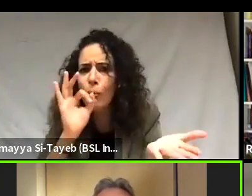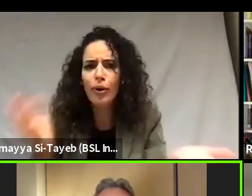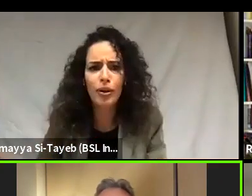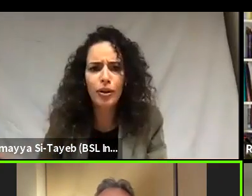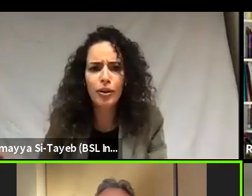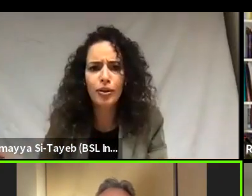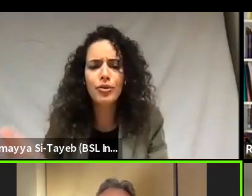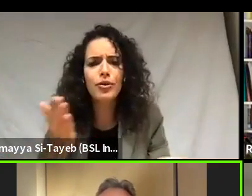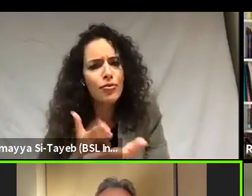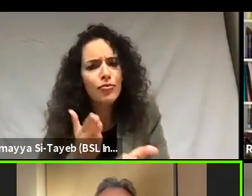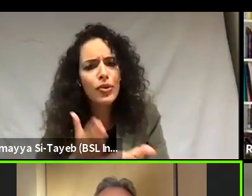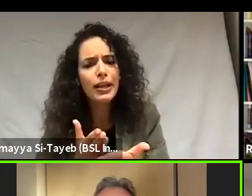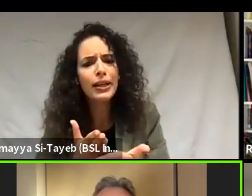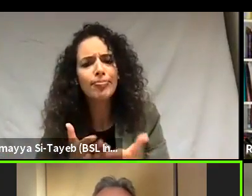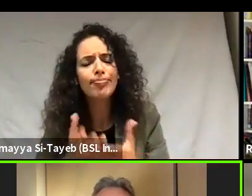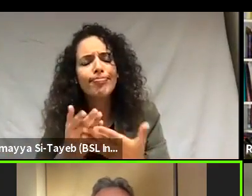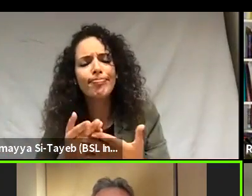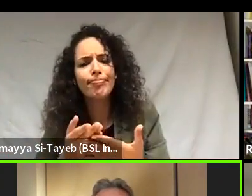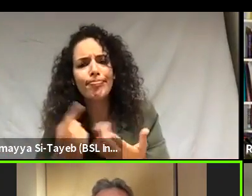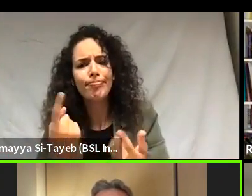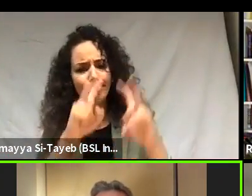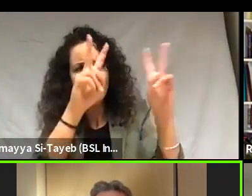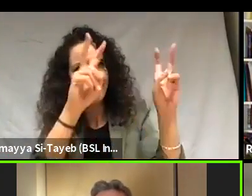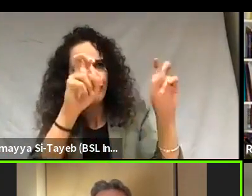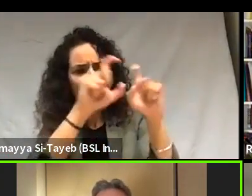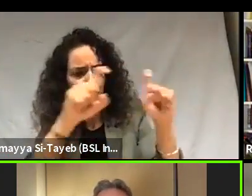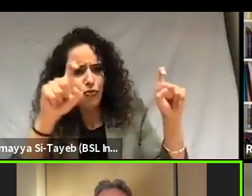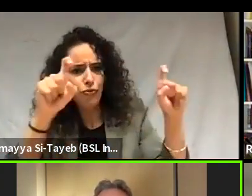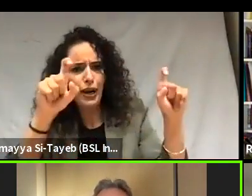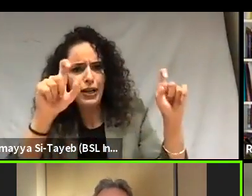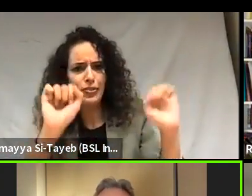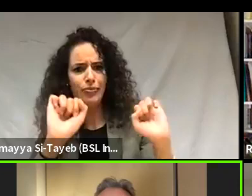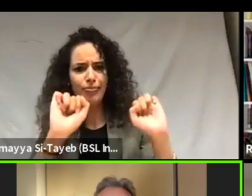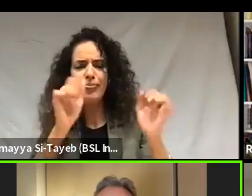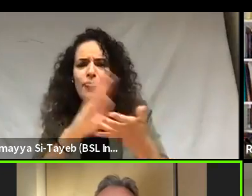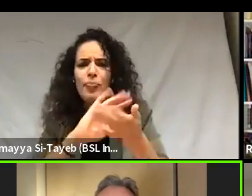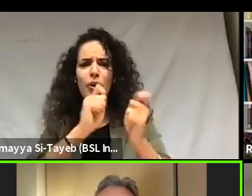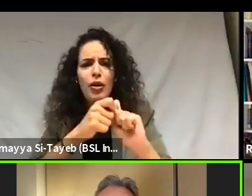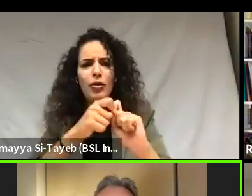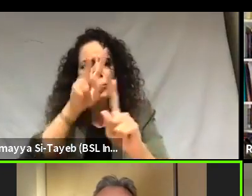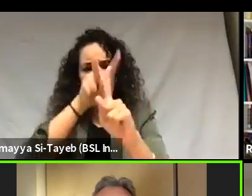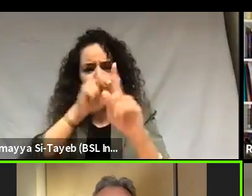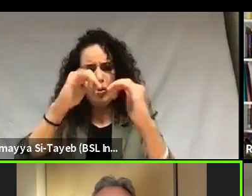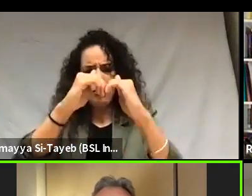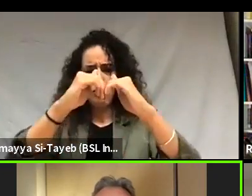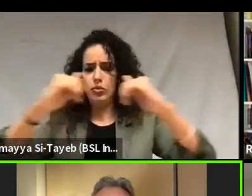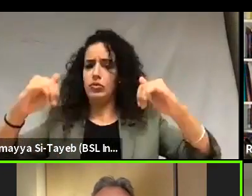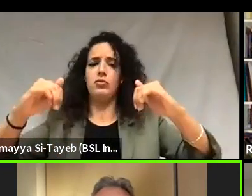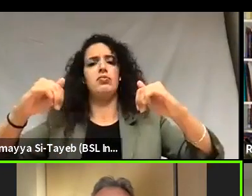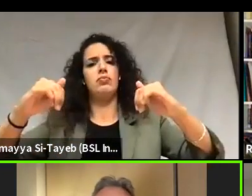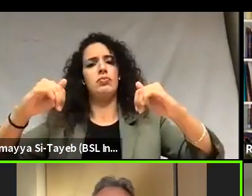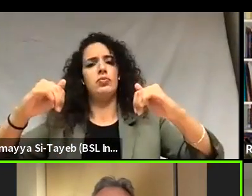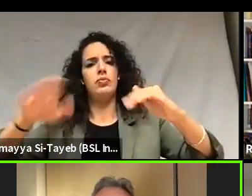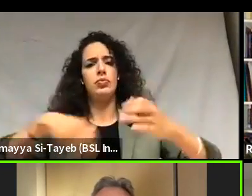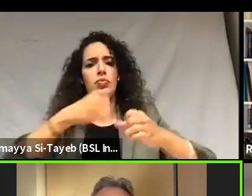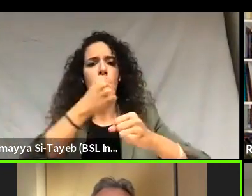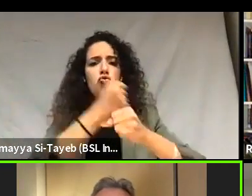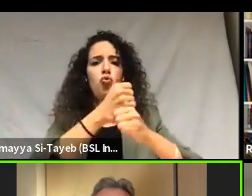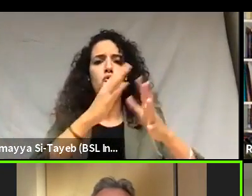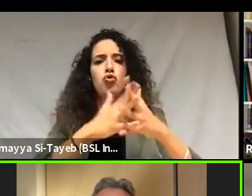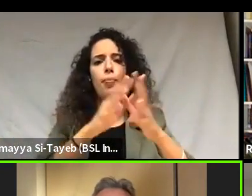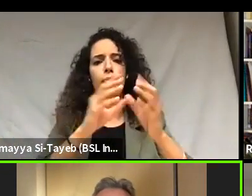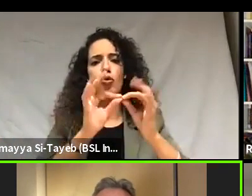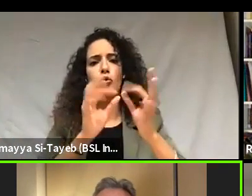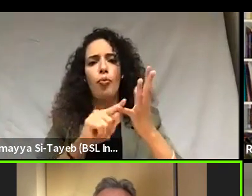to belong to the same rather black and white vision of President George W. Bush. If you're either with us or you're